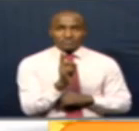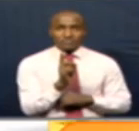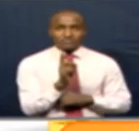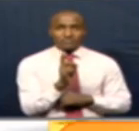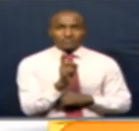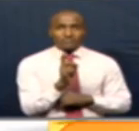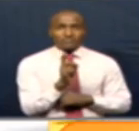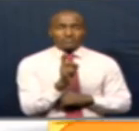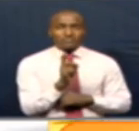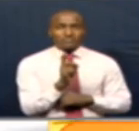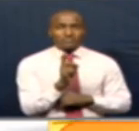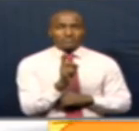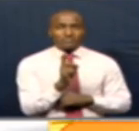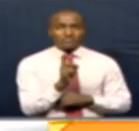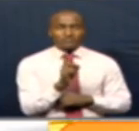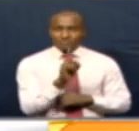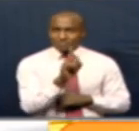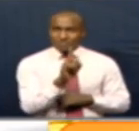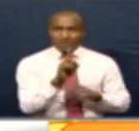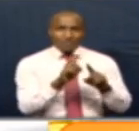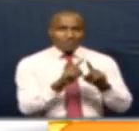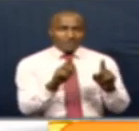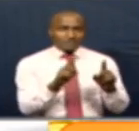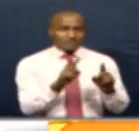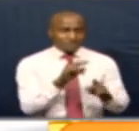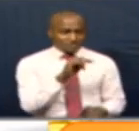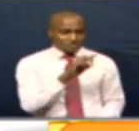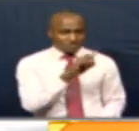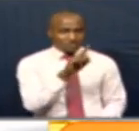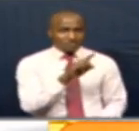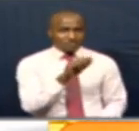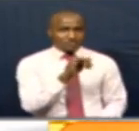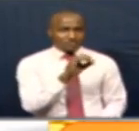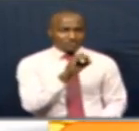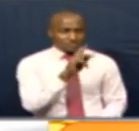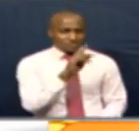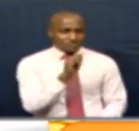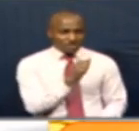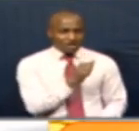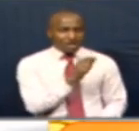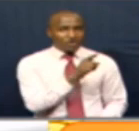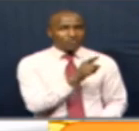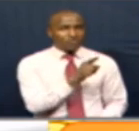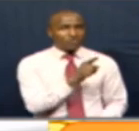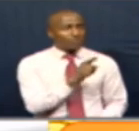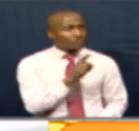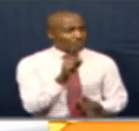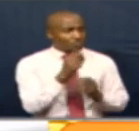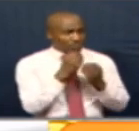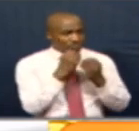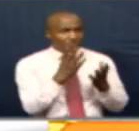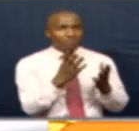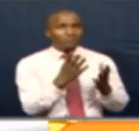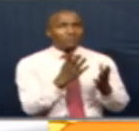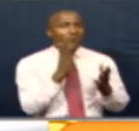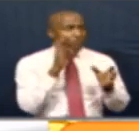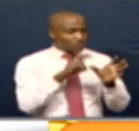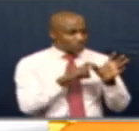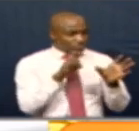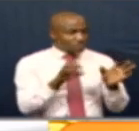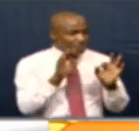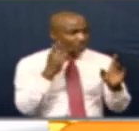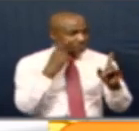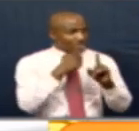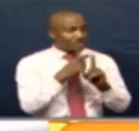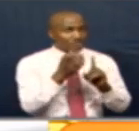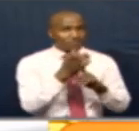but if I would just take a step back, Nsioka, you have all told the president that you will resign if your targets are not met,